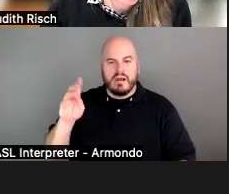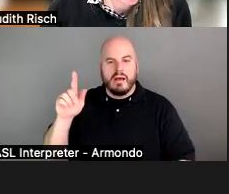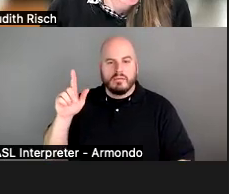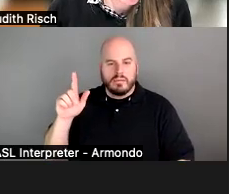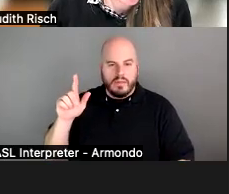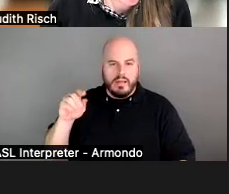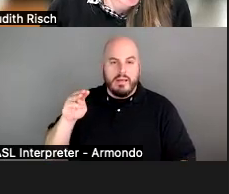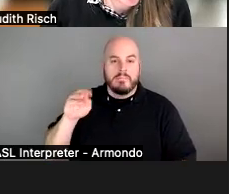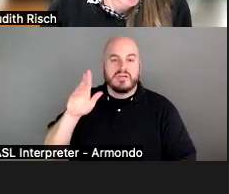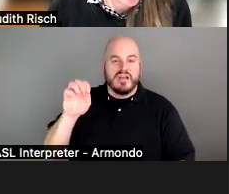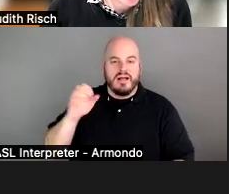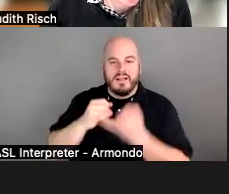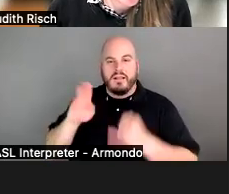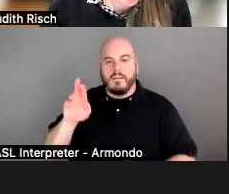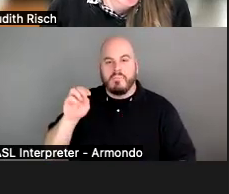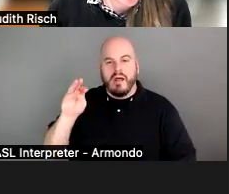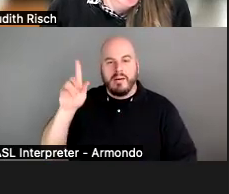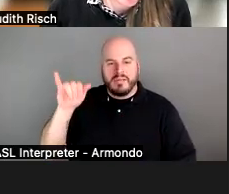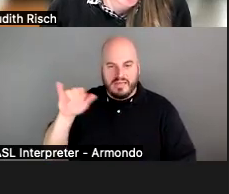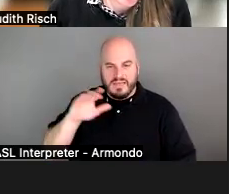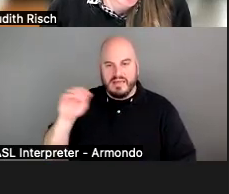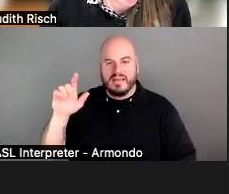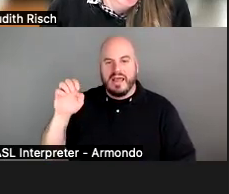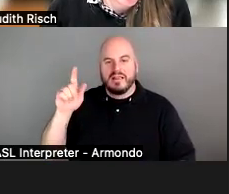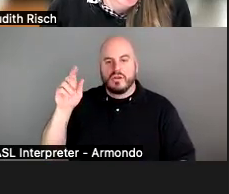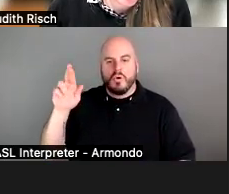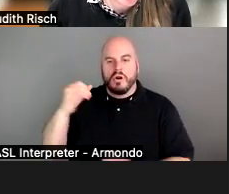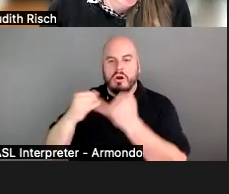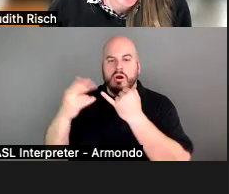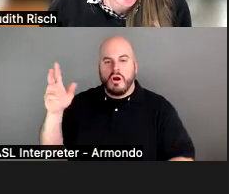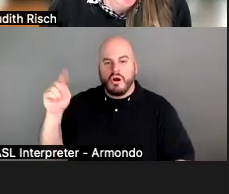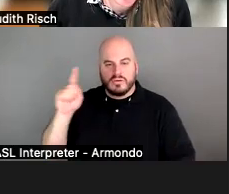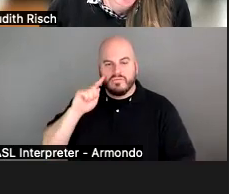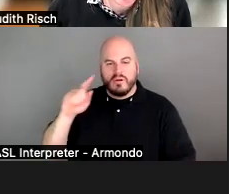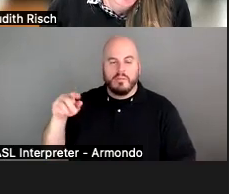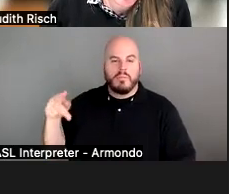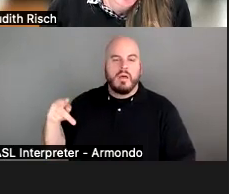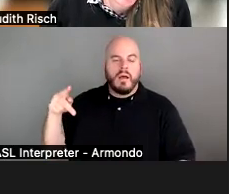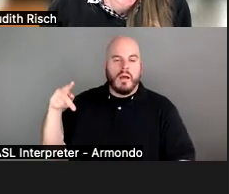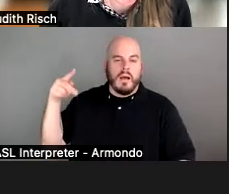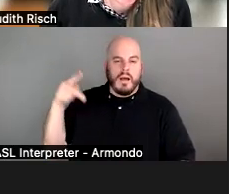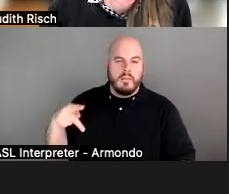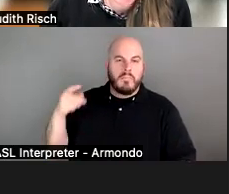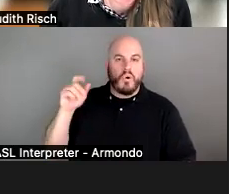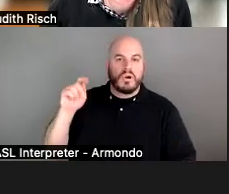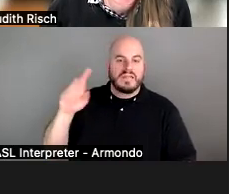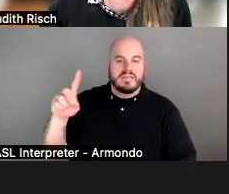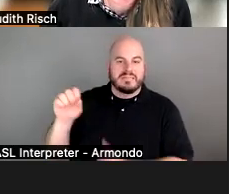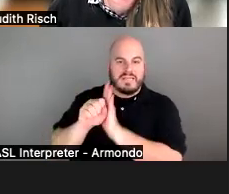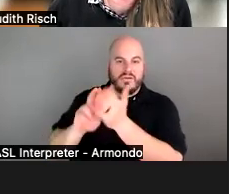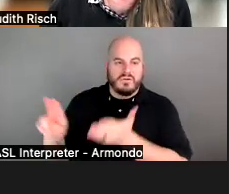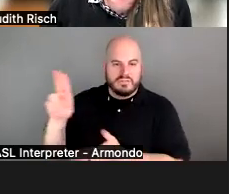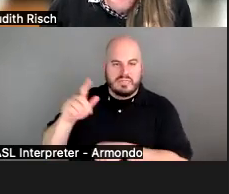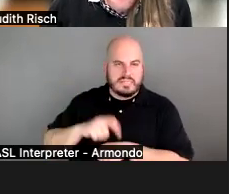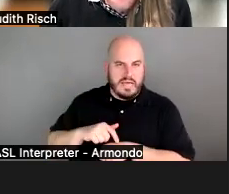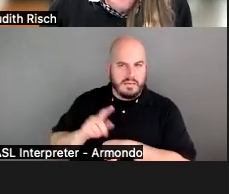State University. Time is TBD, but I believe once that is available, it'll be on our